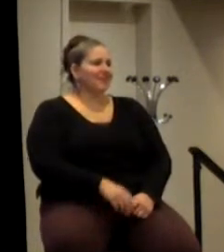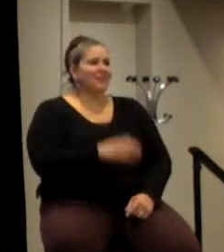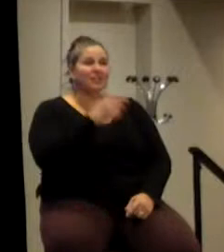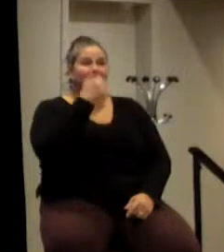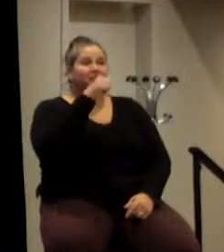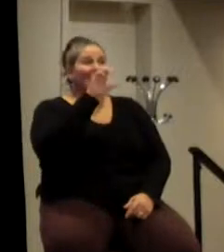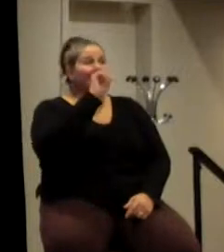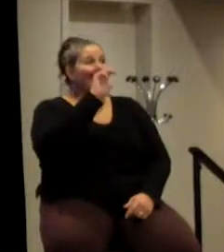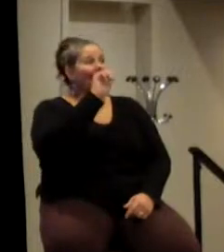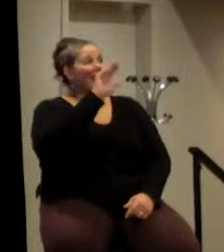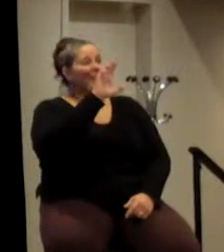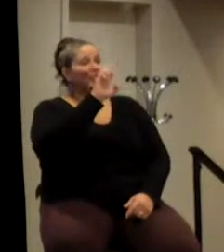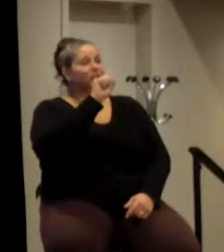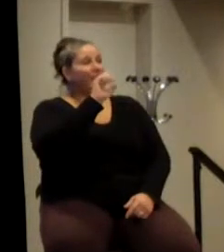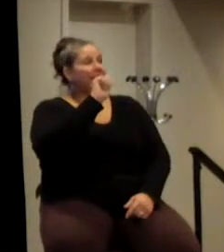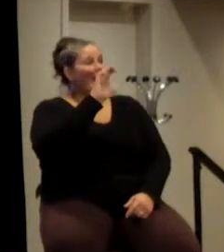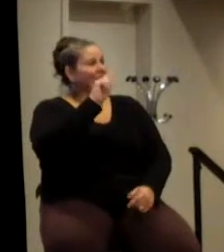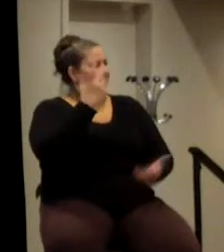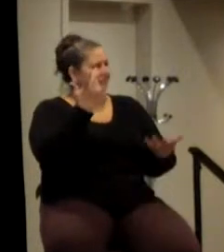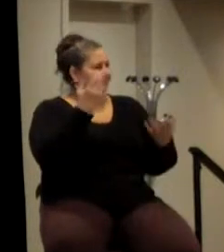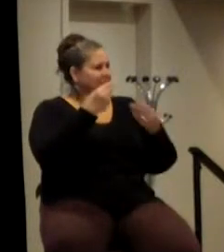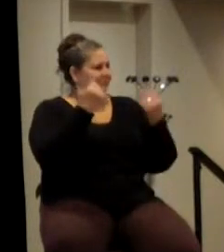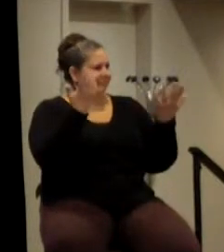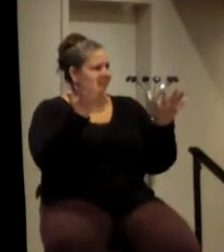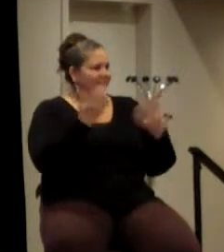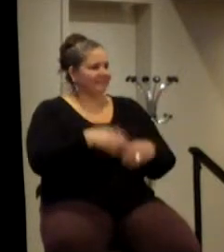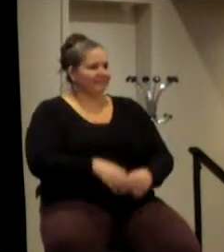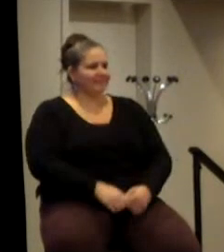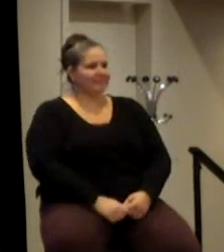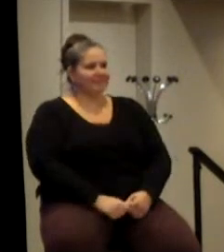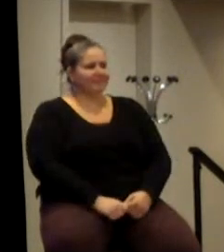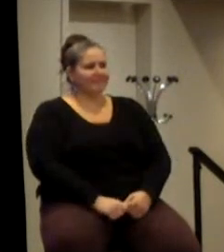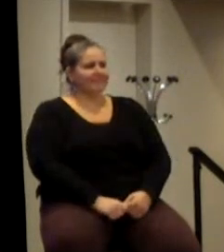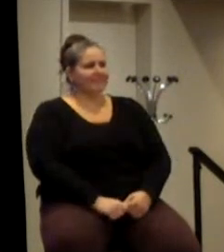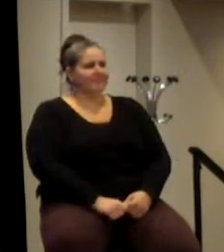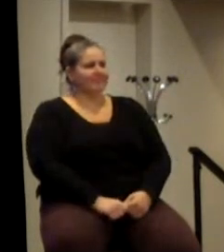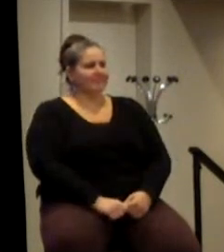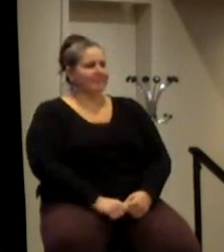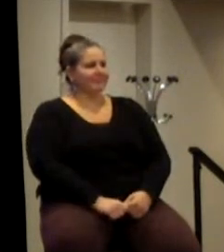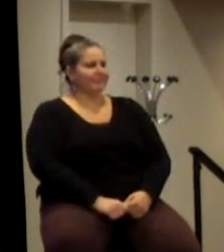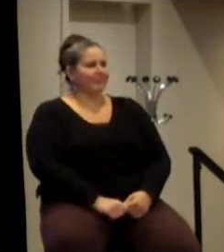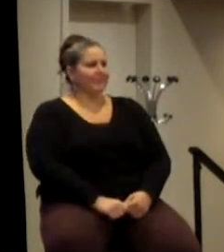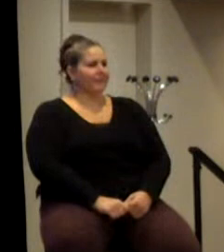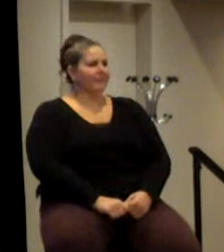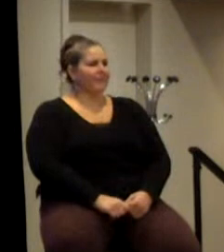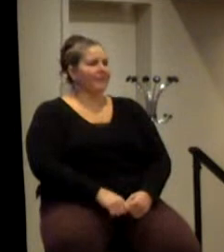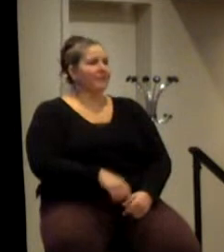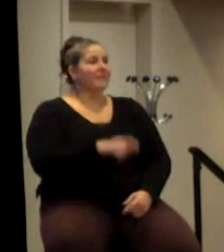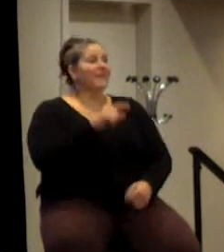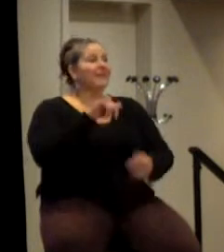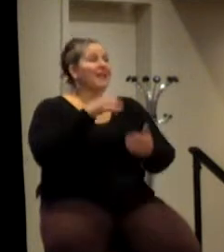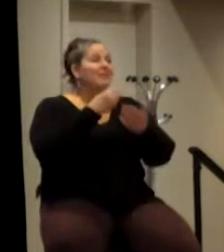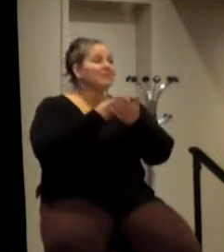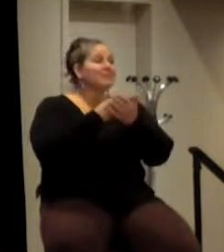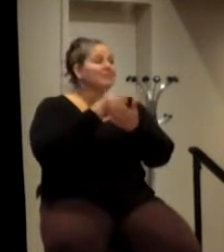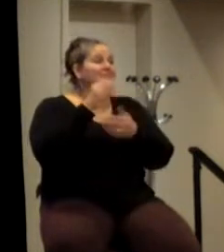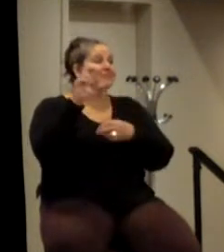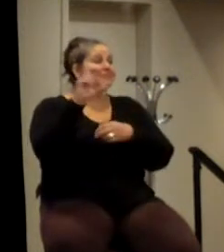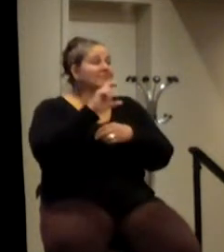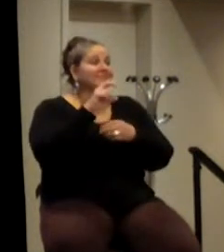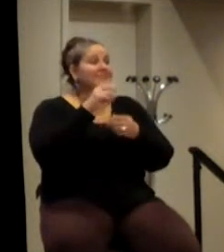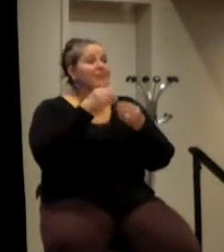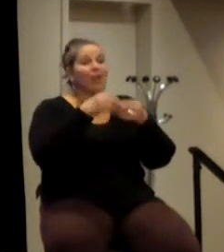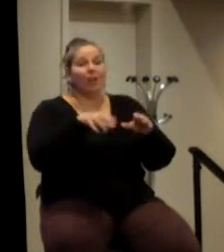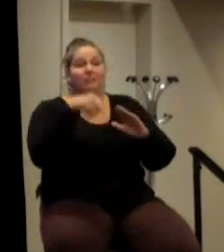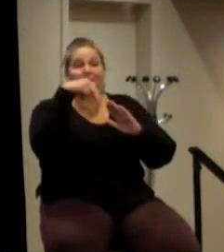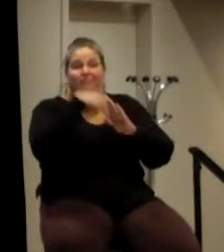We talked about the aid. It could replace lost revenue. It could potentially go for different